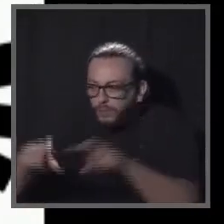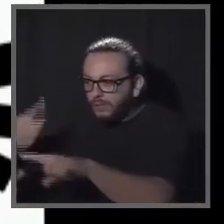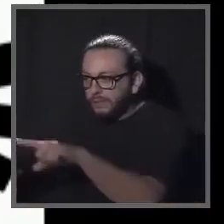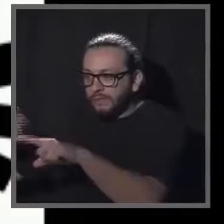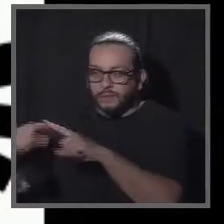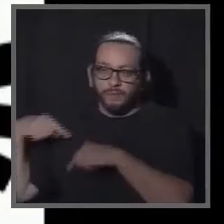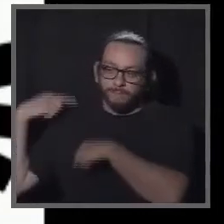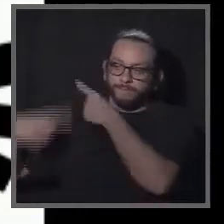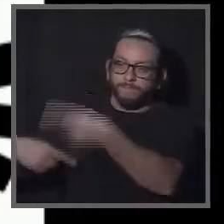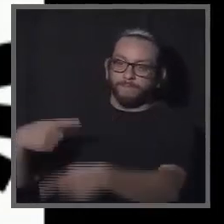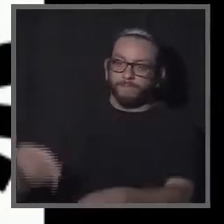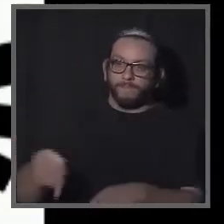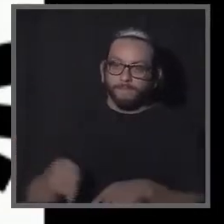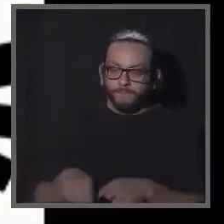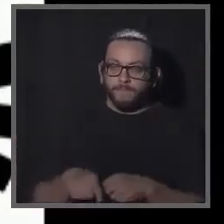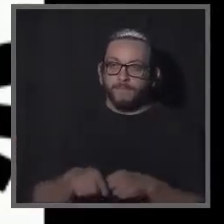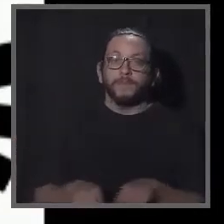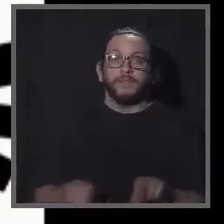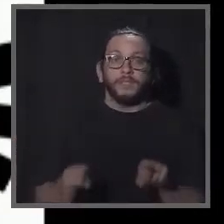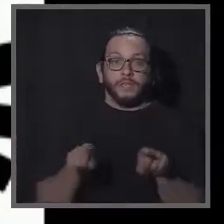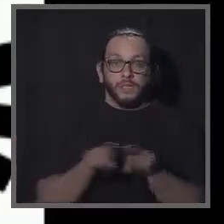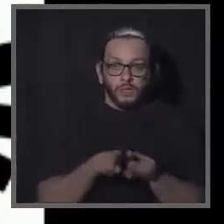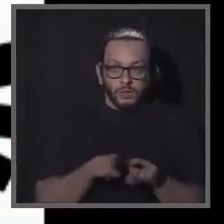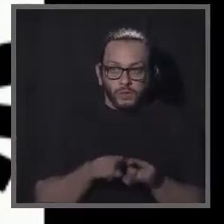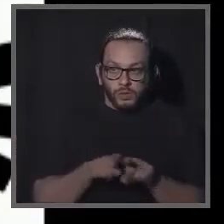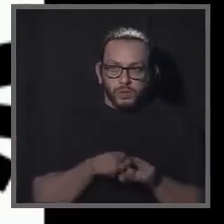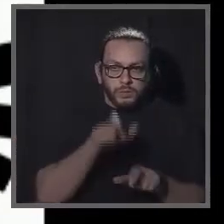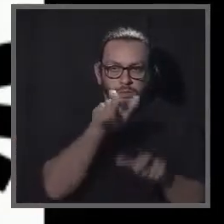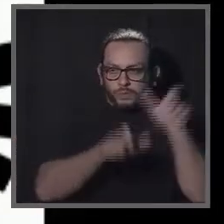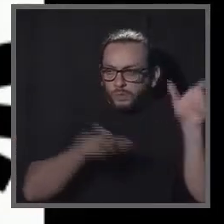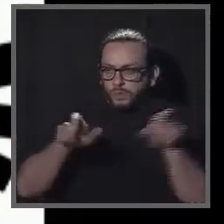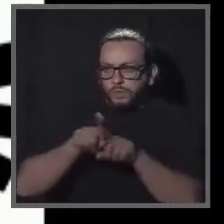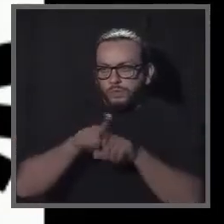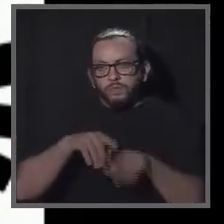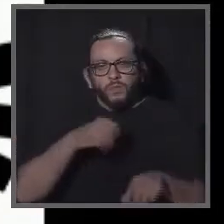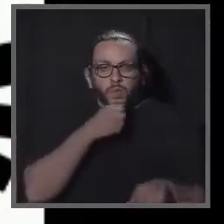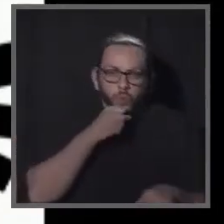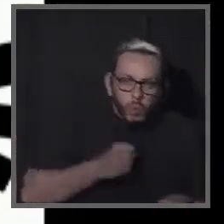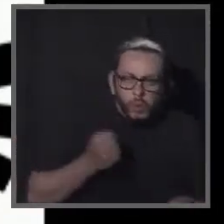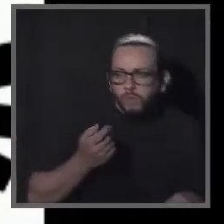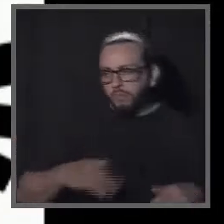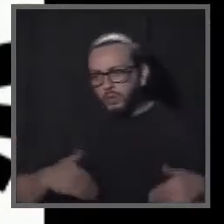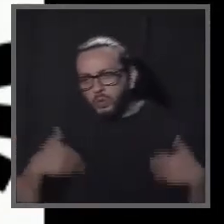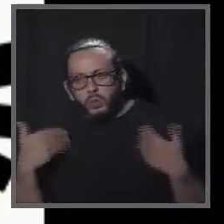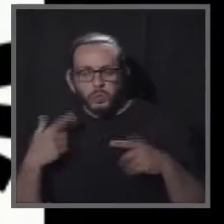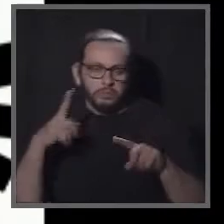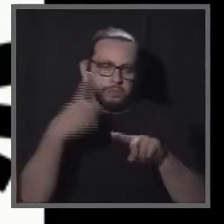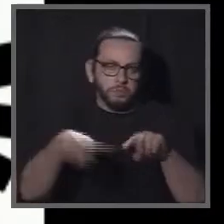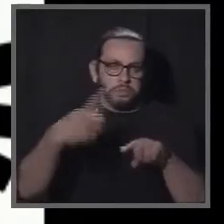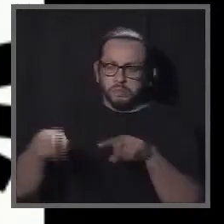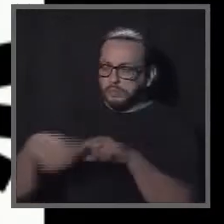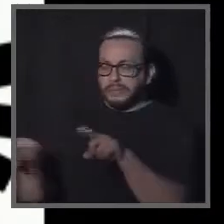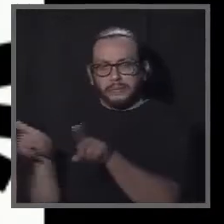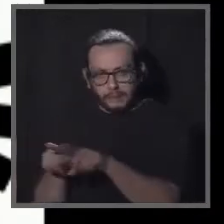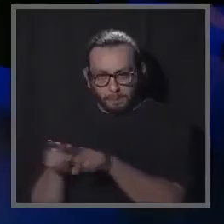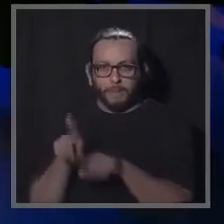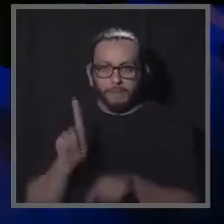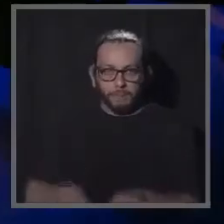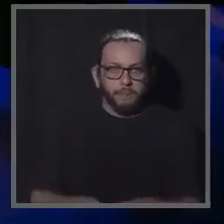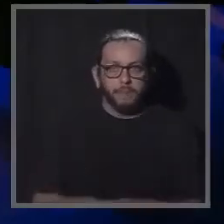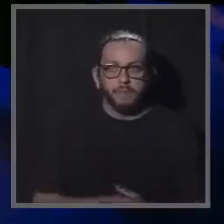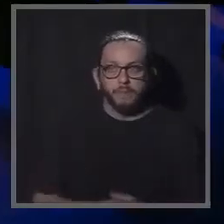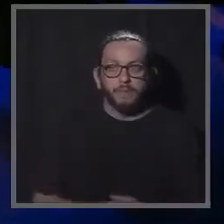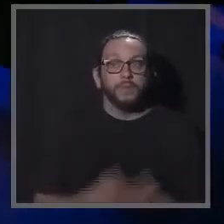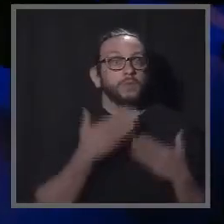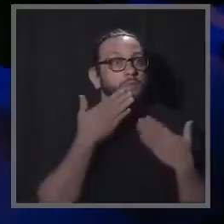all and with everyone. So this will be. Yeah, many thanks, Sarah, and we'll have the opportunity